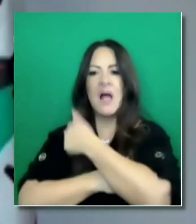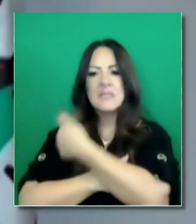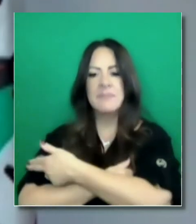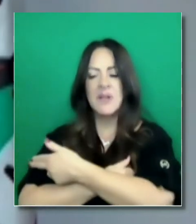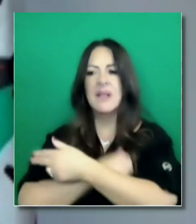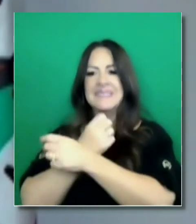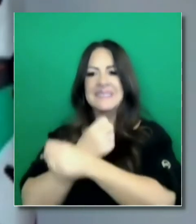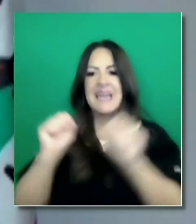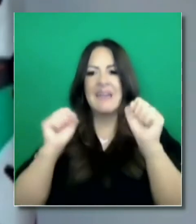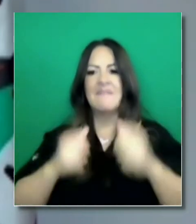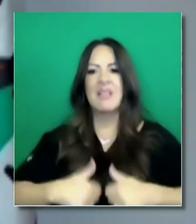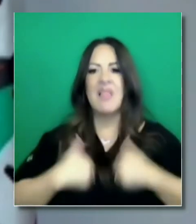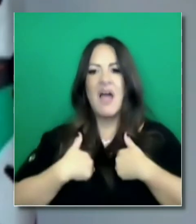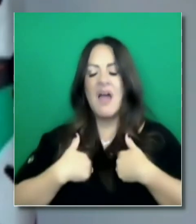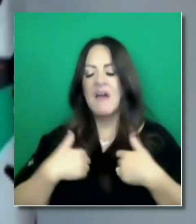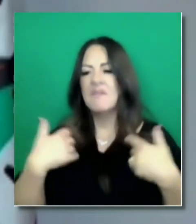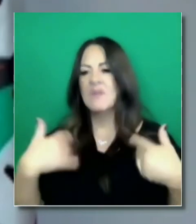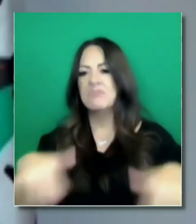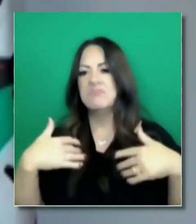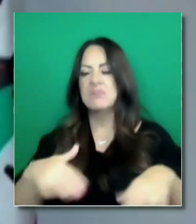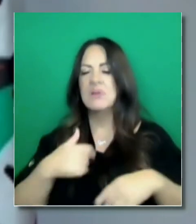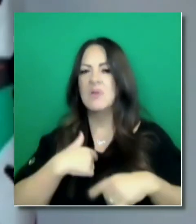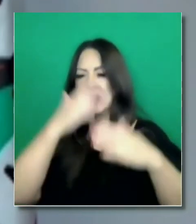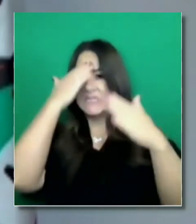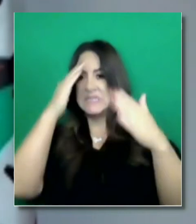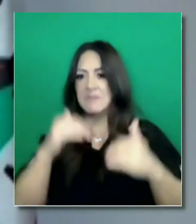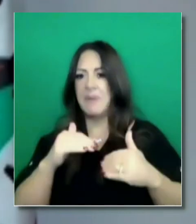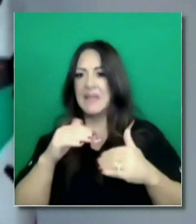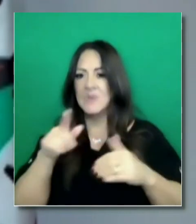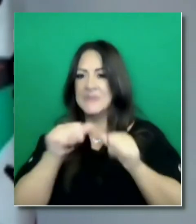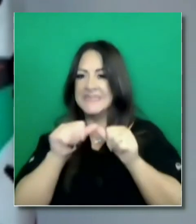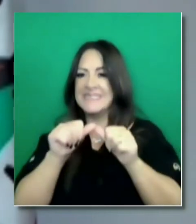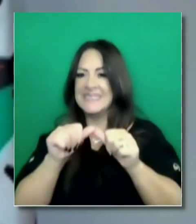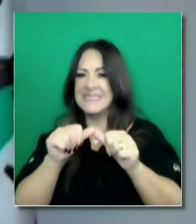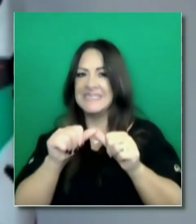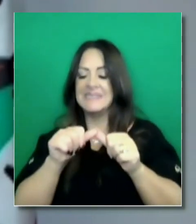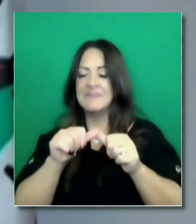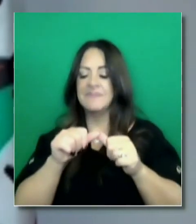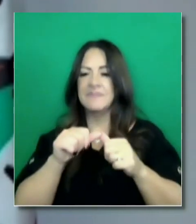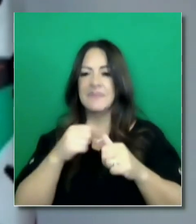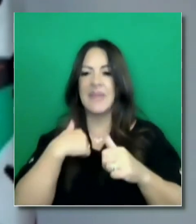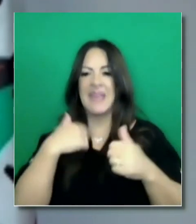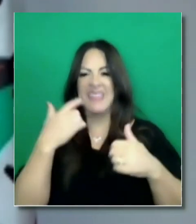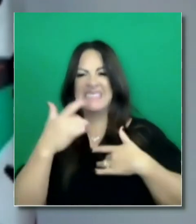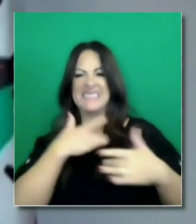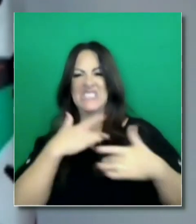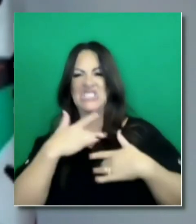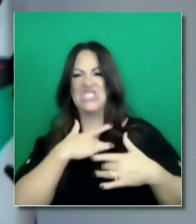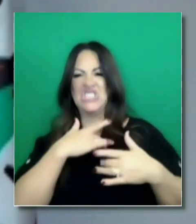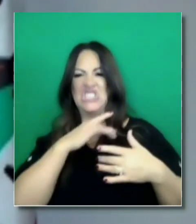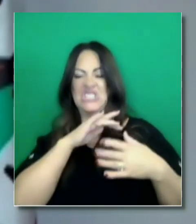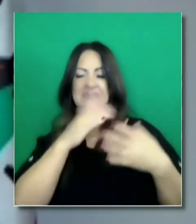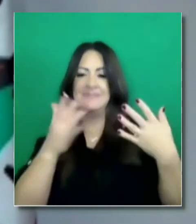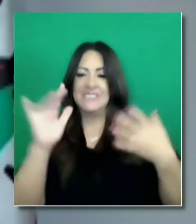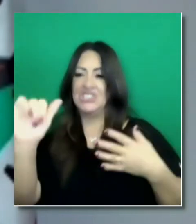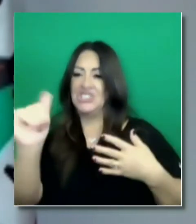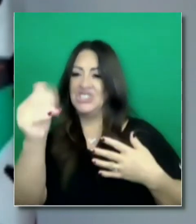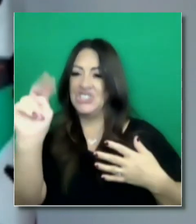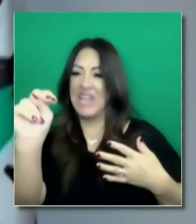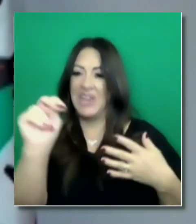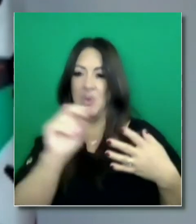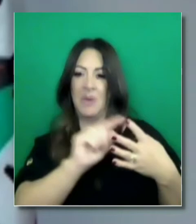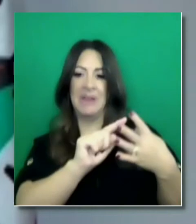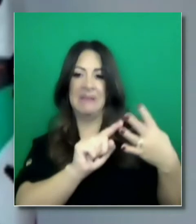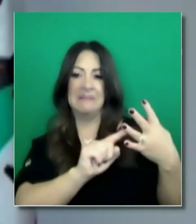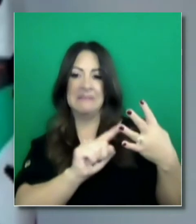certainly anticipate that the middle of January is going to be a pretty difficult time in our hospitals, where the cases from this week and